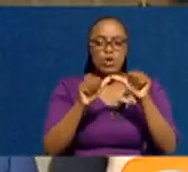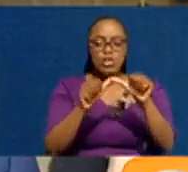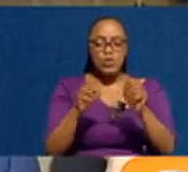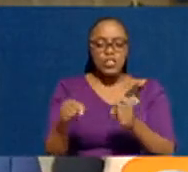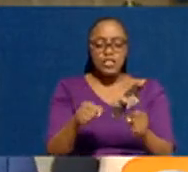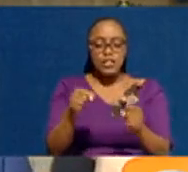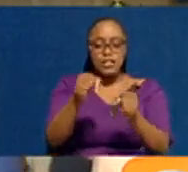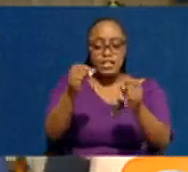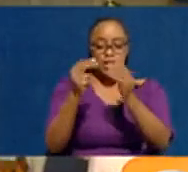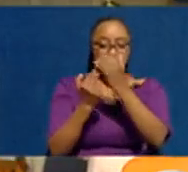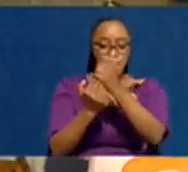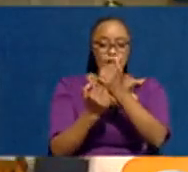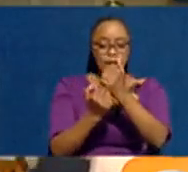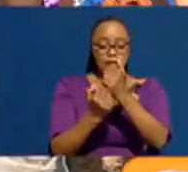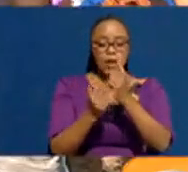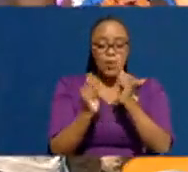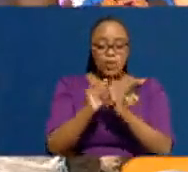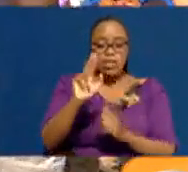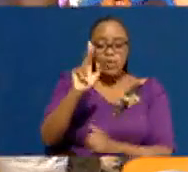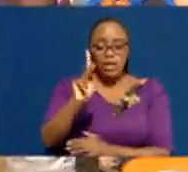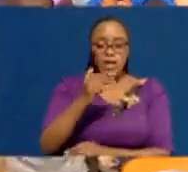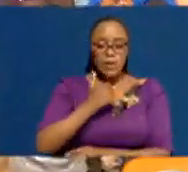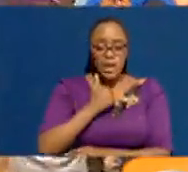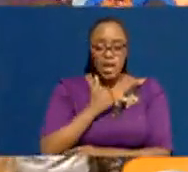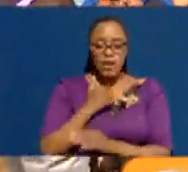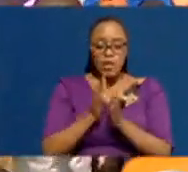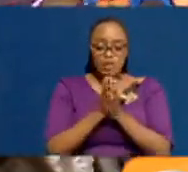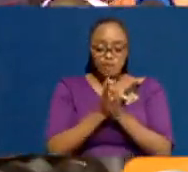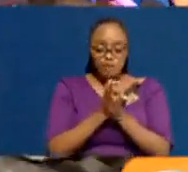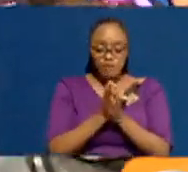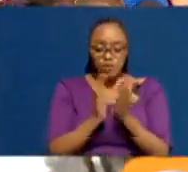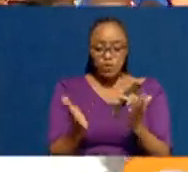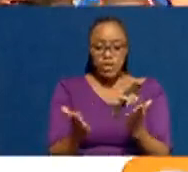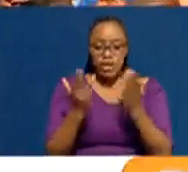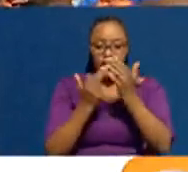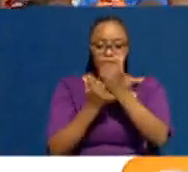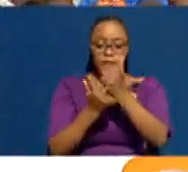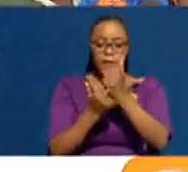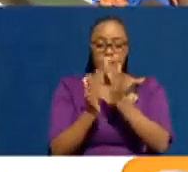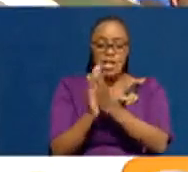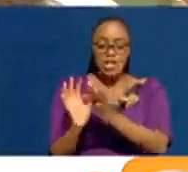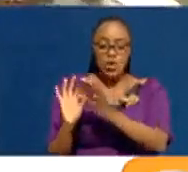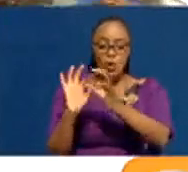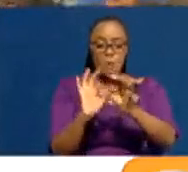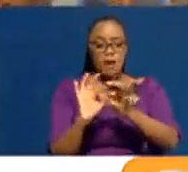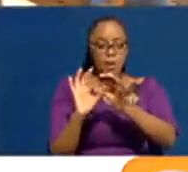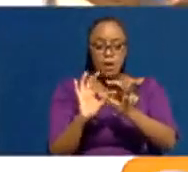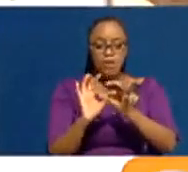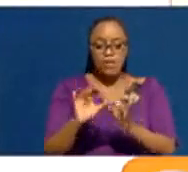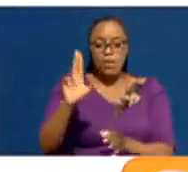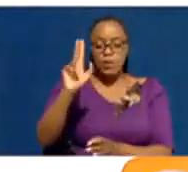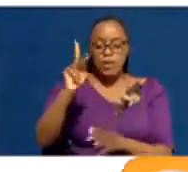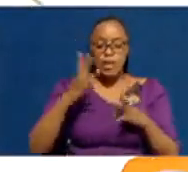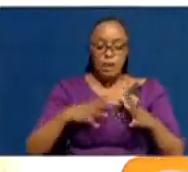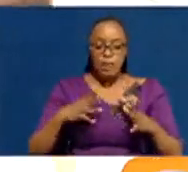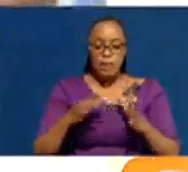strategic partnership we've had with the UK. So we are looking forward to enhanced partnership and cooperation with the people of the United Kingdom,